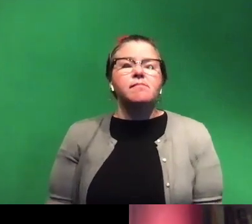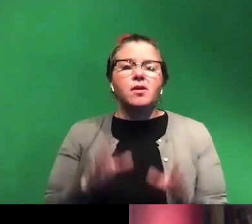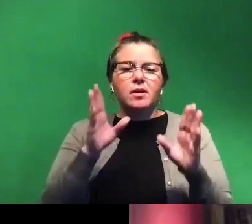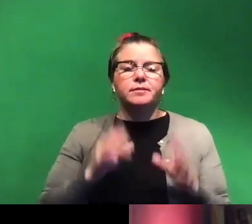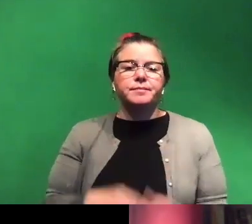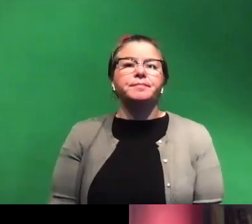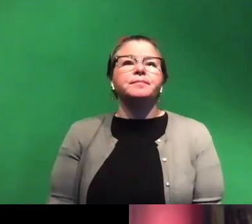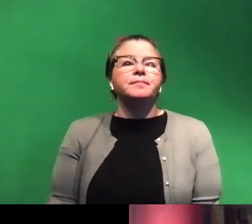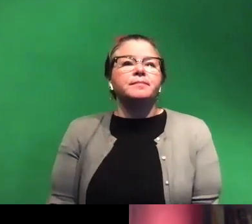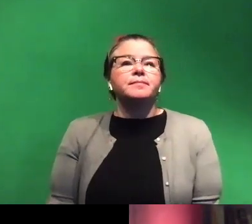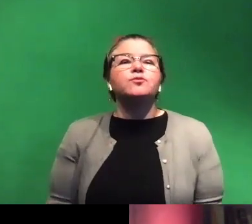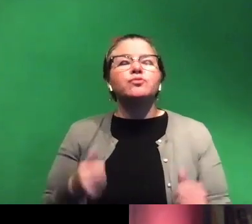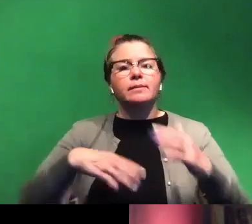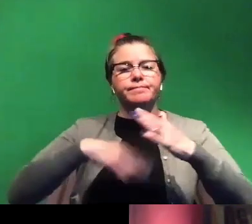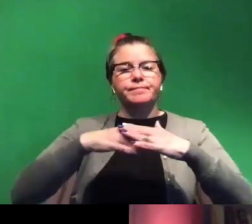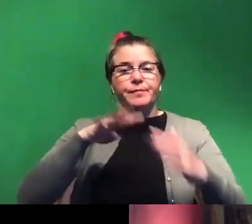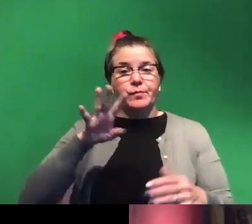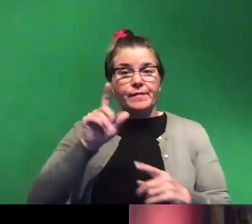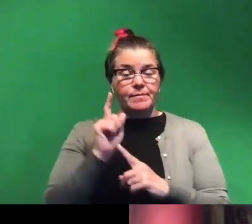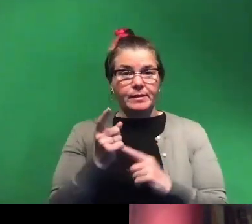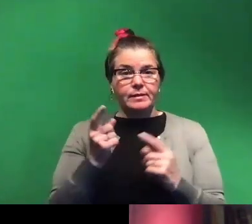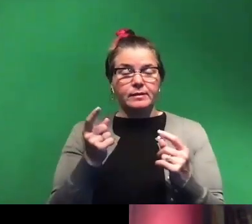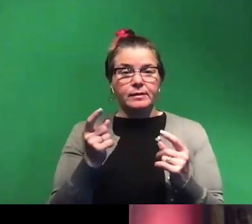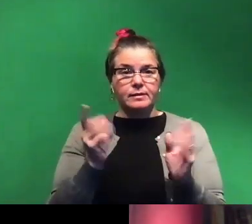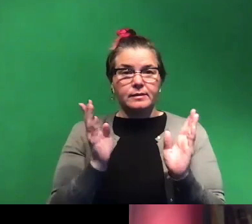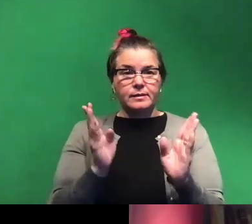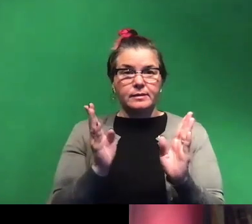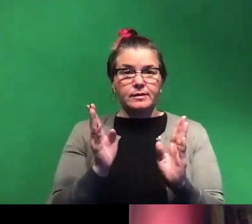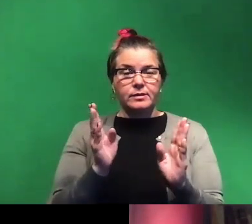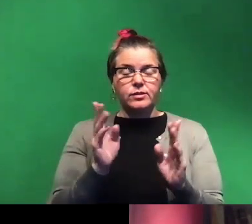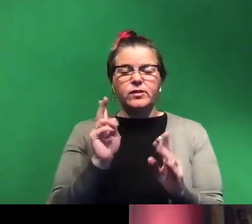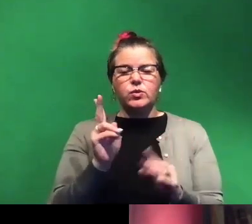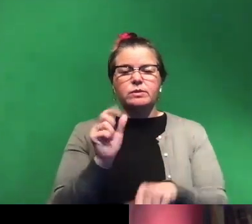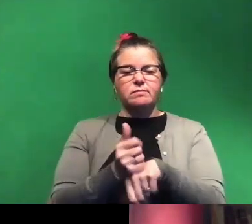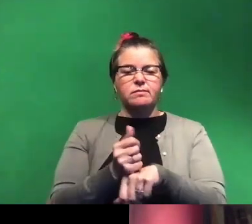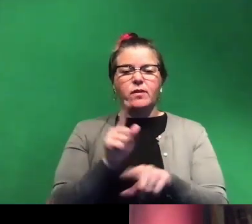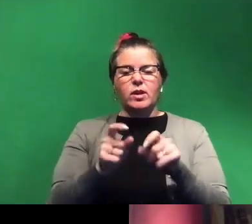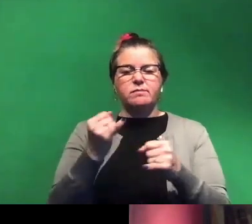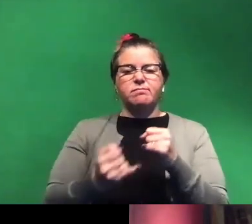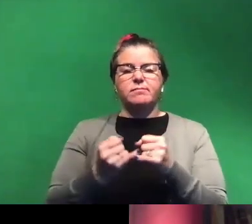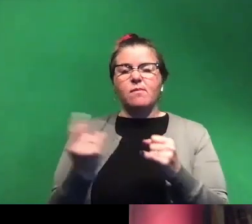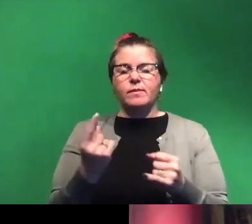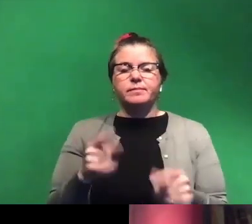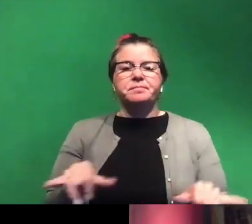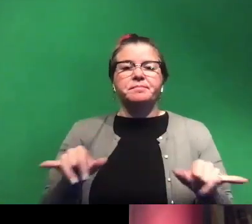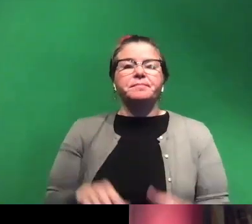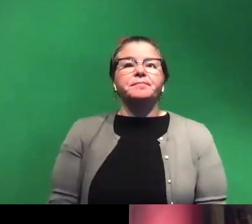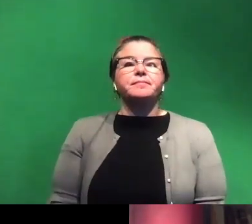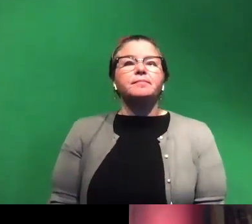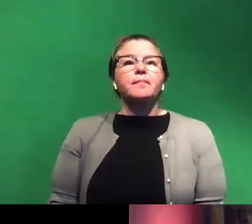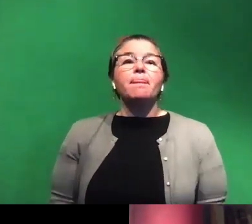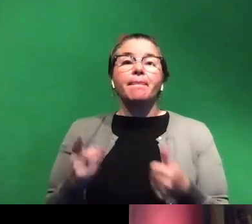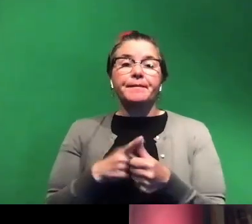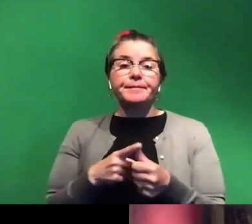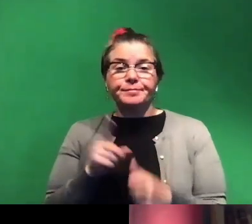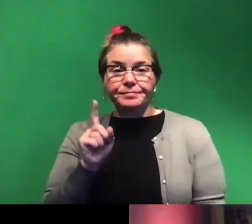Awesome. Okay, so we try to keep these to 45 minutes, and we have the two set questions that we ask everybody at the end. And so the first